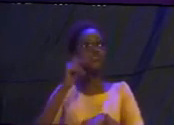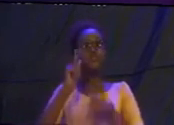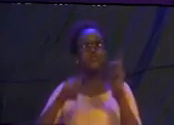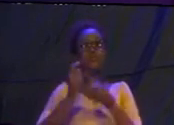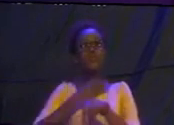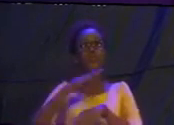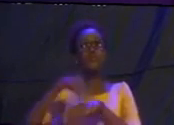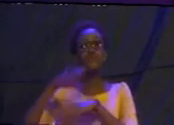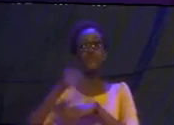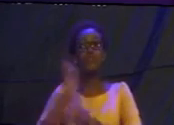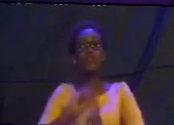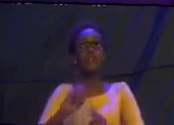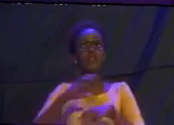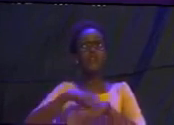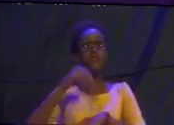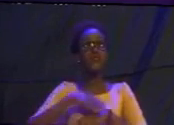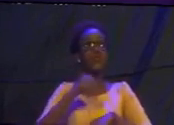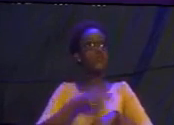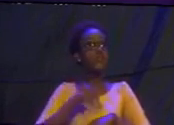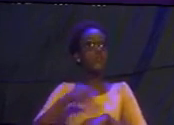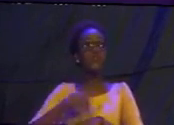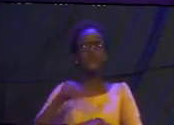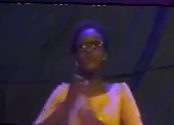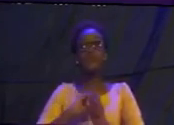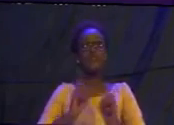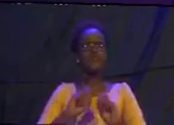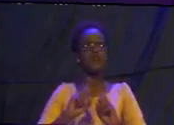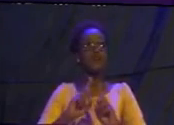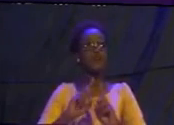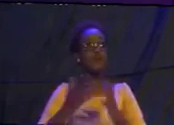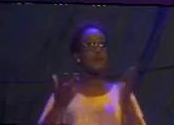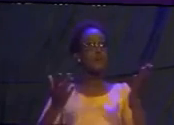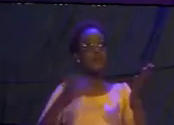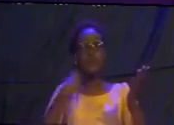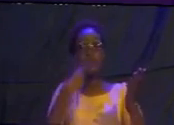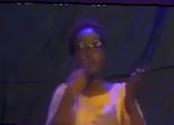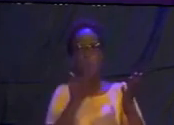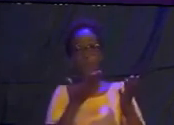Sweden. Sweden, Sweden, Sweden. Sweden, are you here?